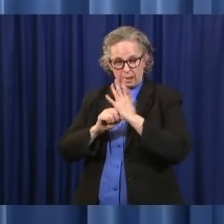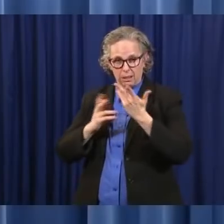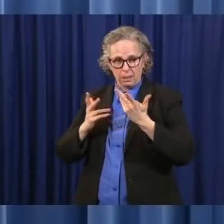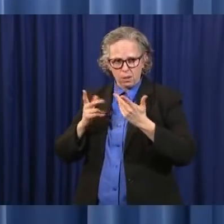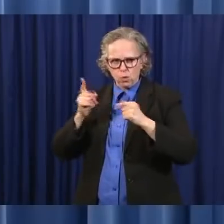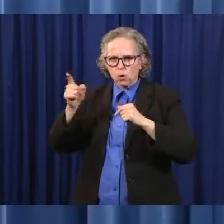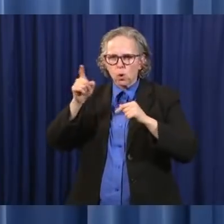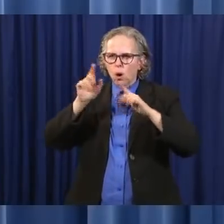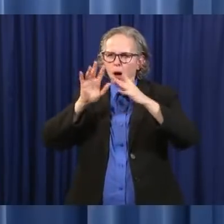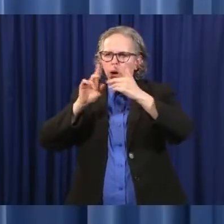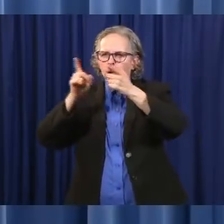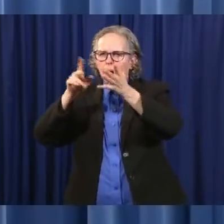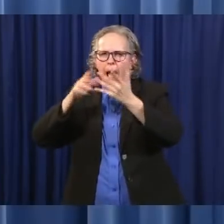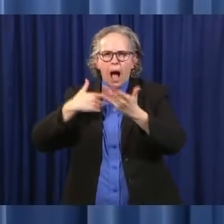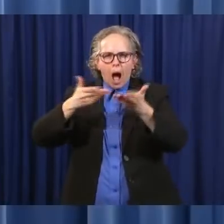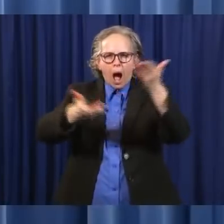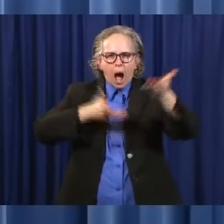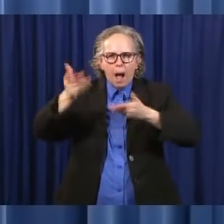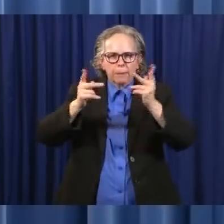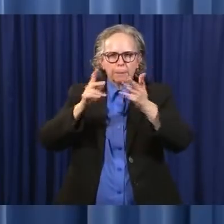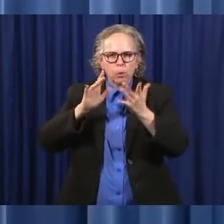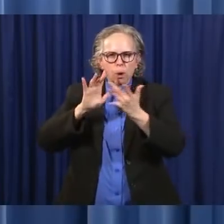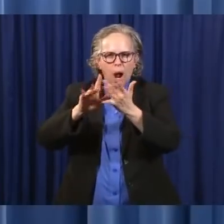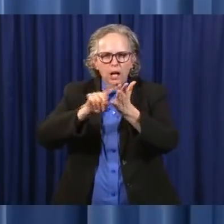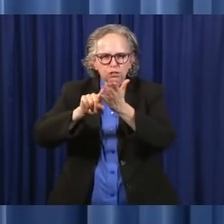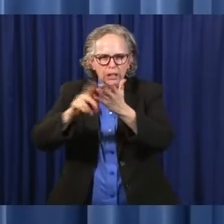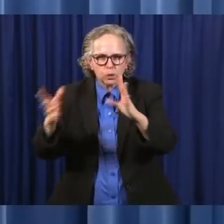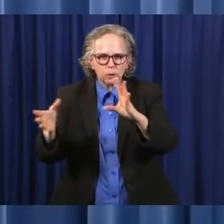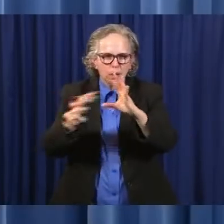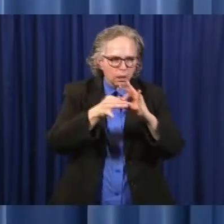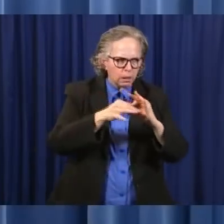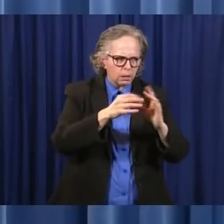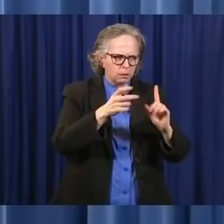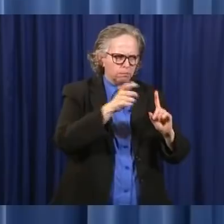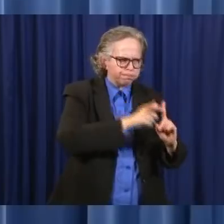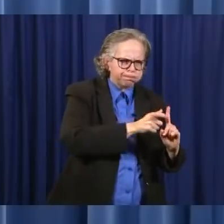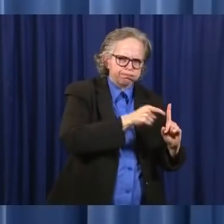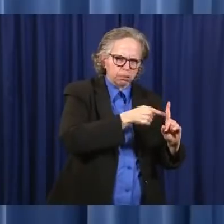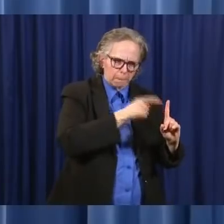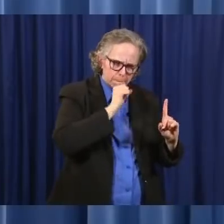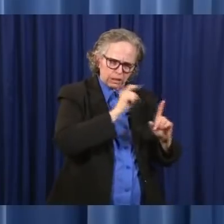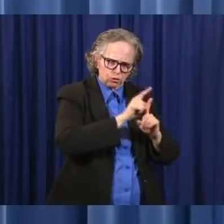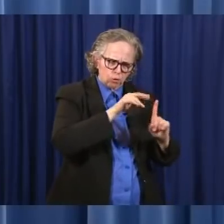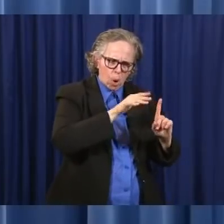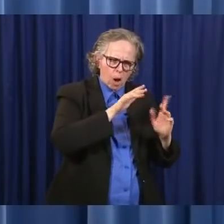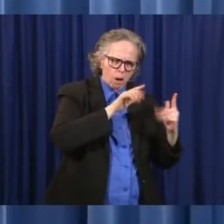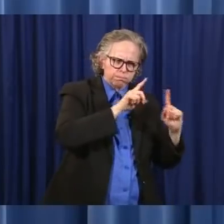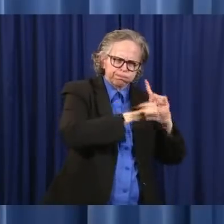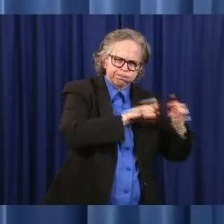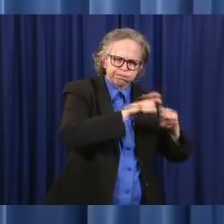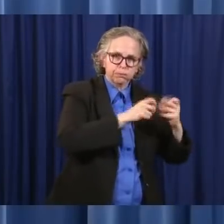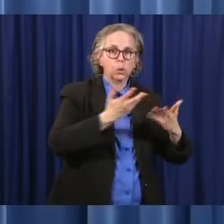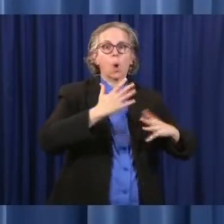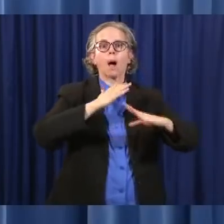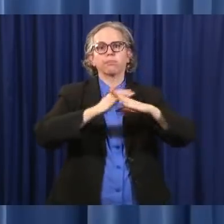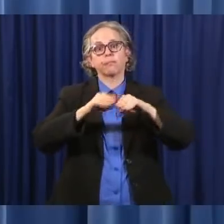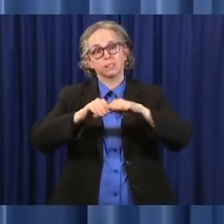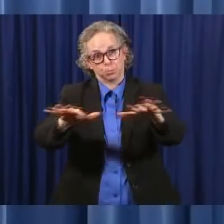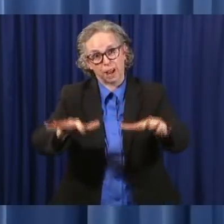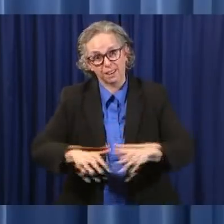tackling, and making sure that we are doing things to protect lives is the most important. And so